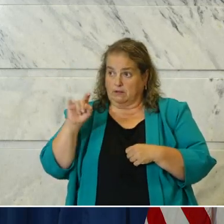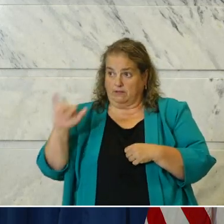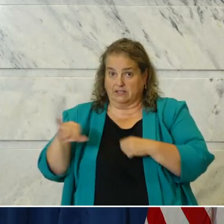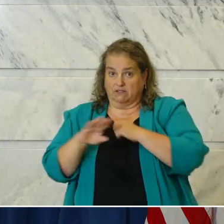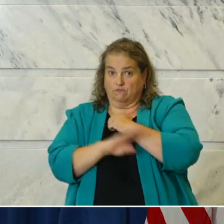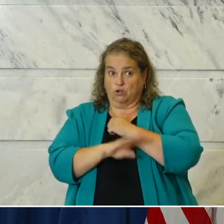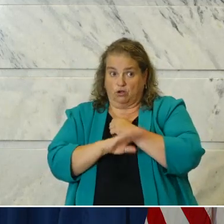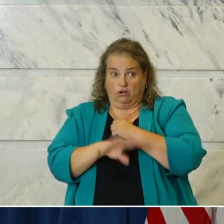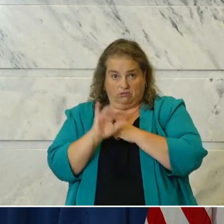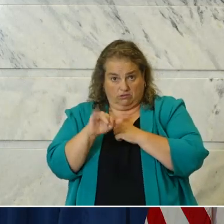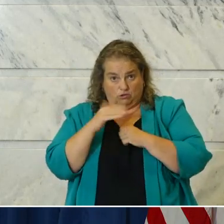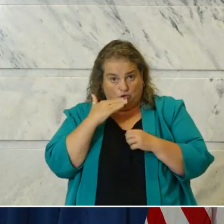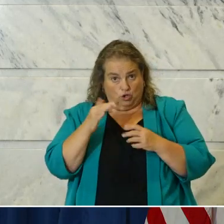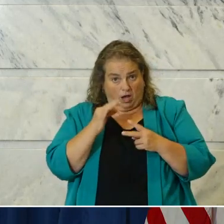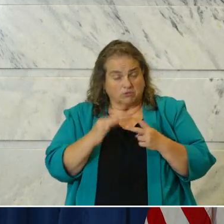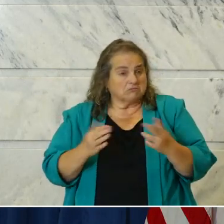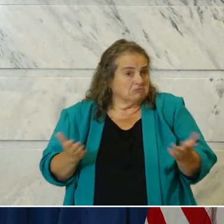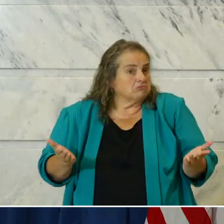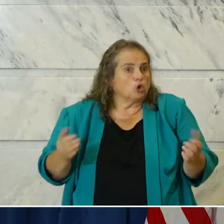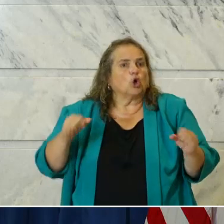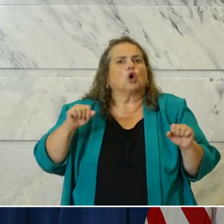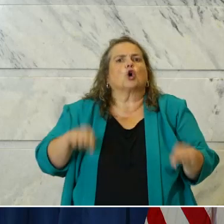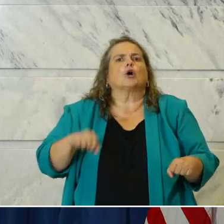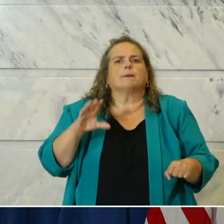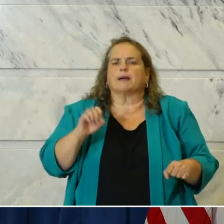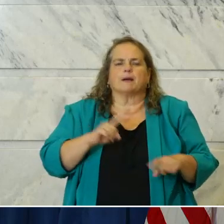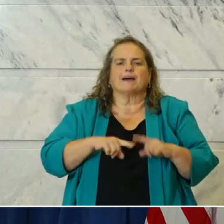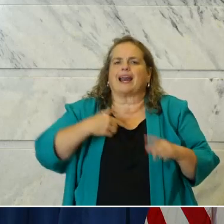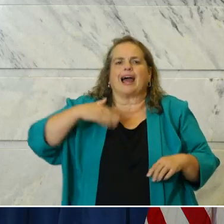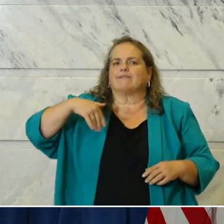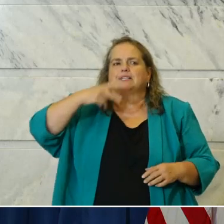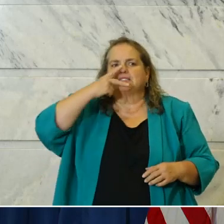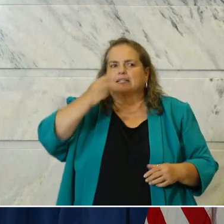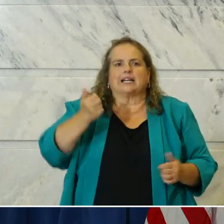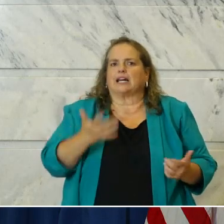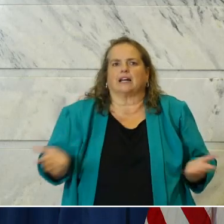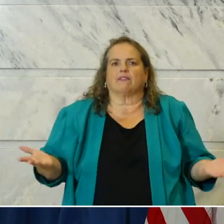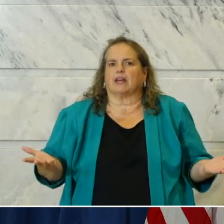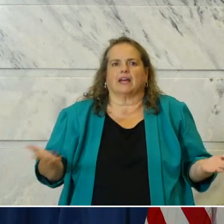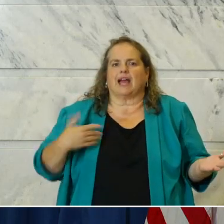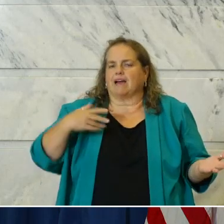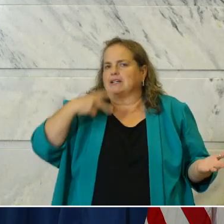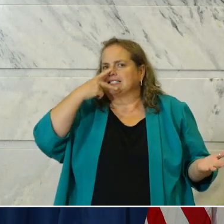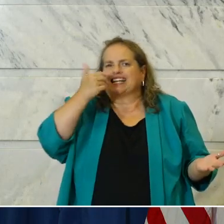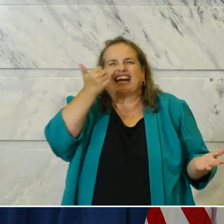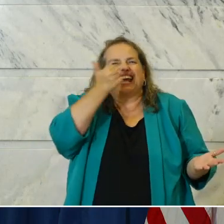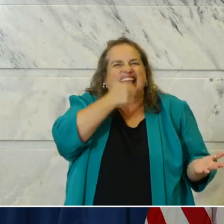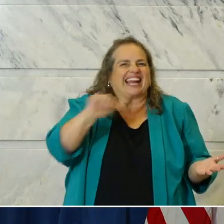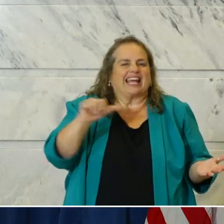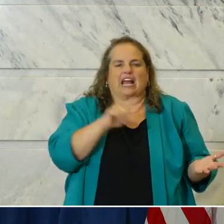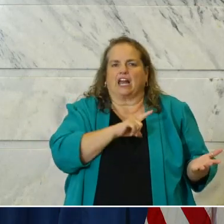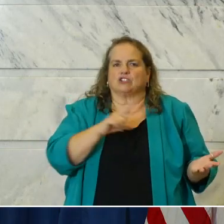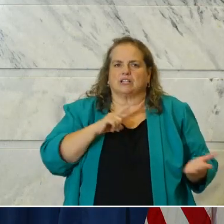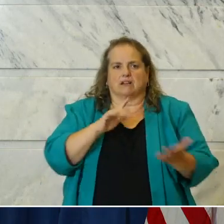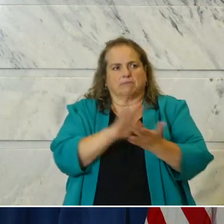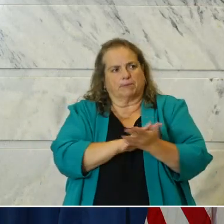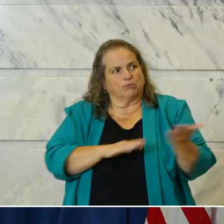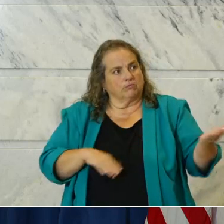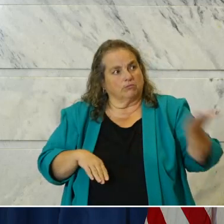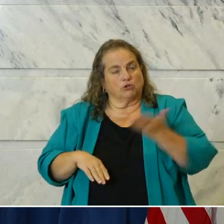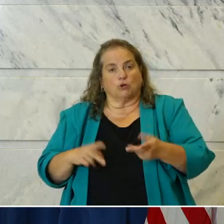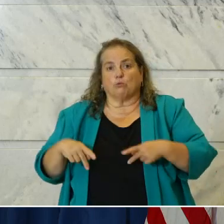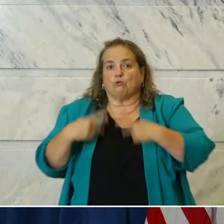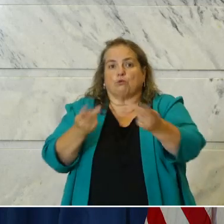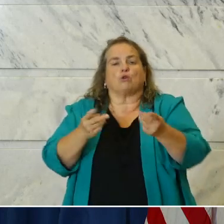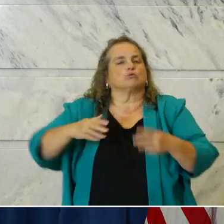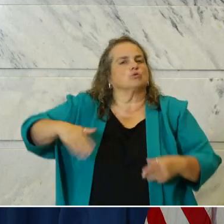I think this fall could be an option, but again, I haven't seen a piece of legislation from those that proposed